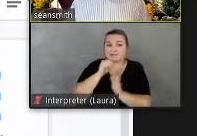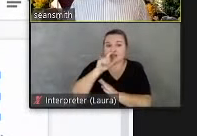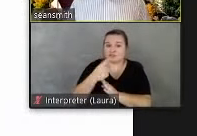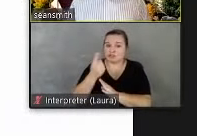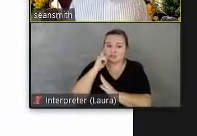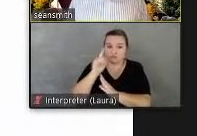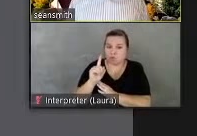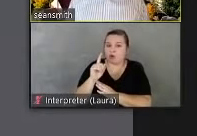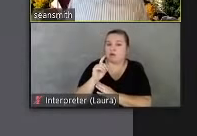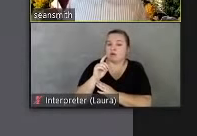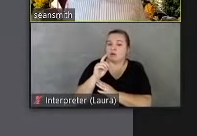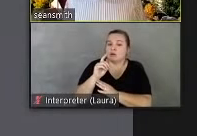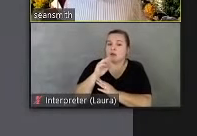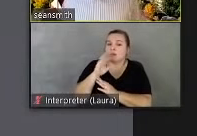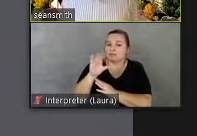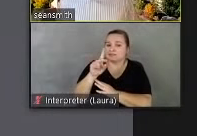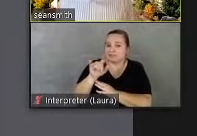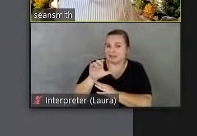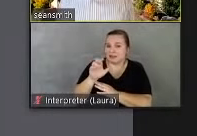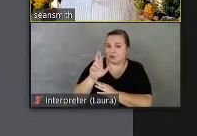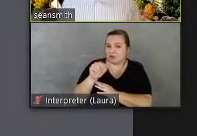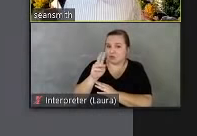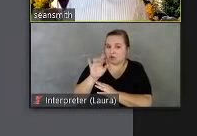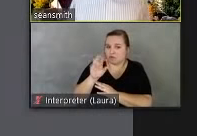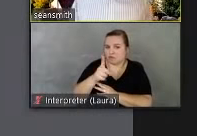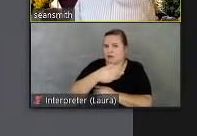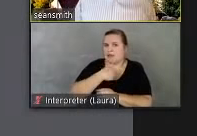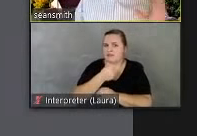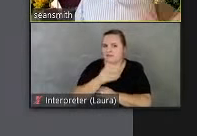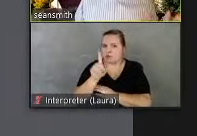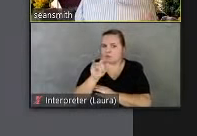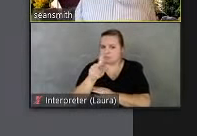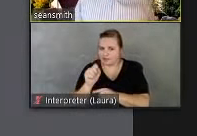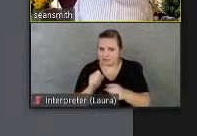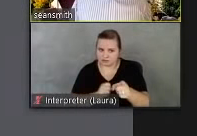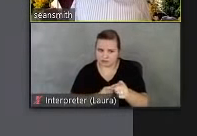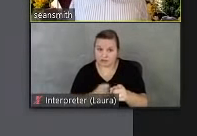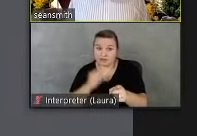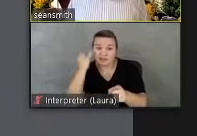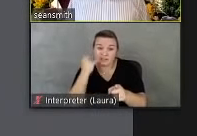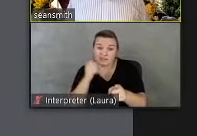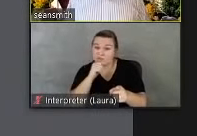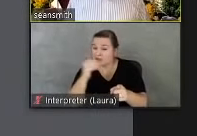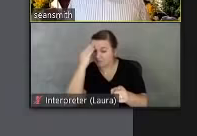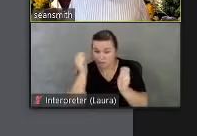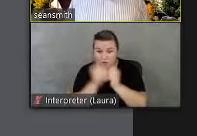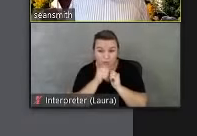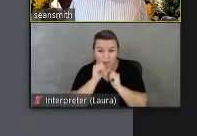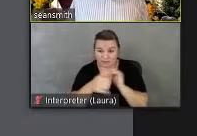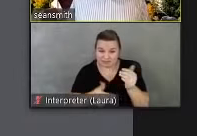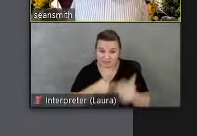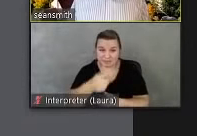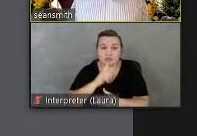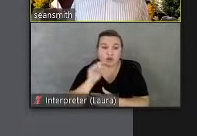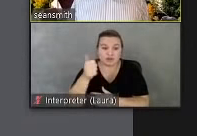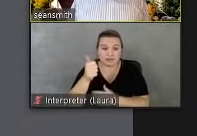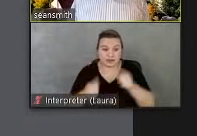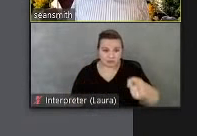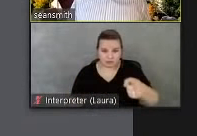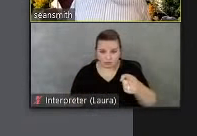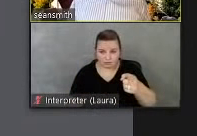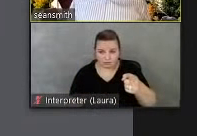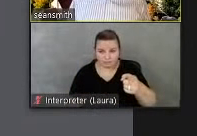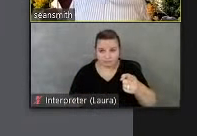have a couple of links here, folks, just to make you aware of them. If you're unfamiliar with the steps, here are the 10 steps on implementing